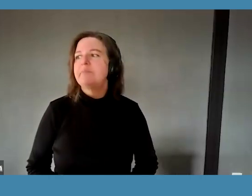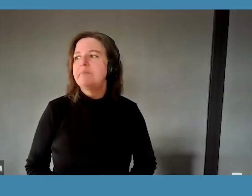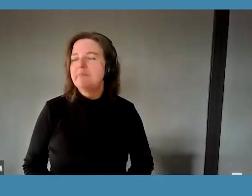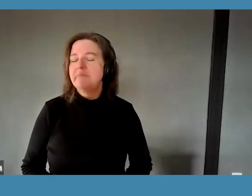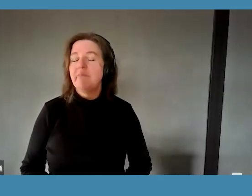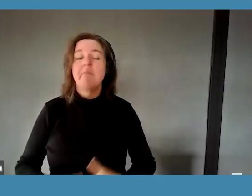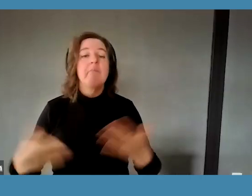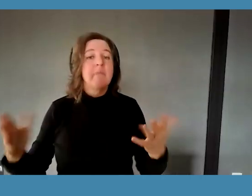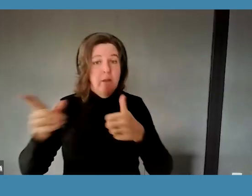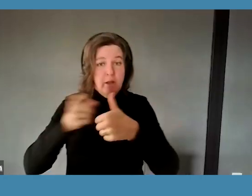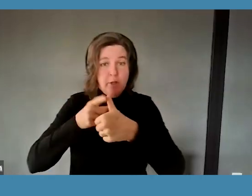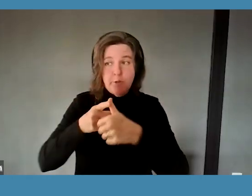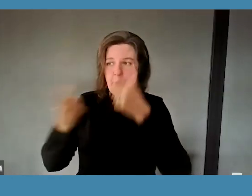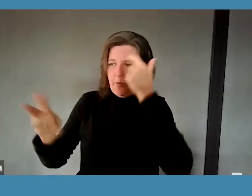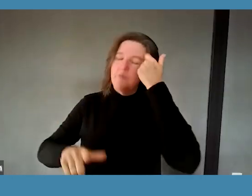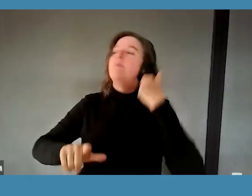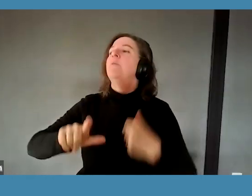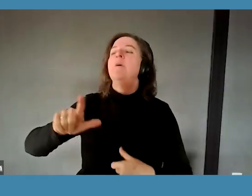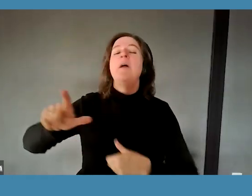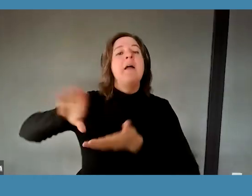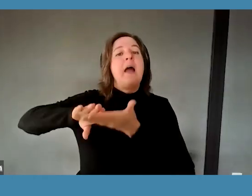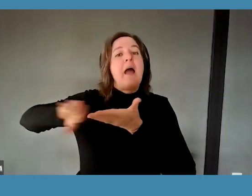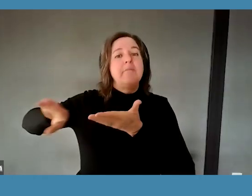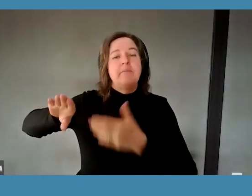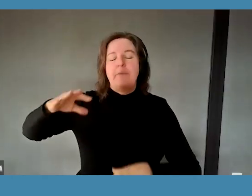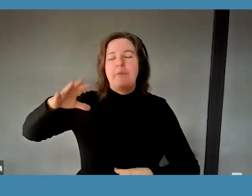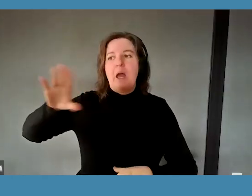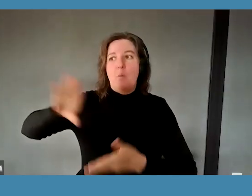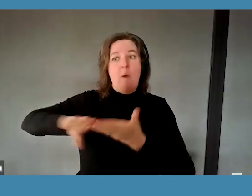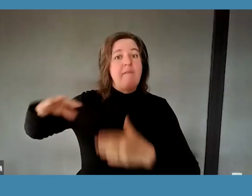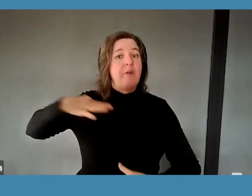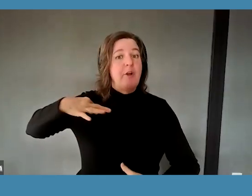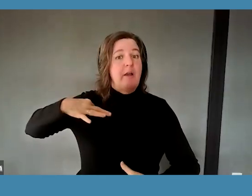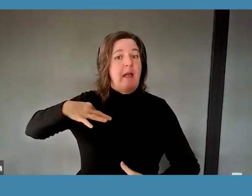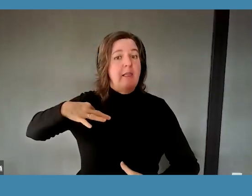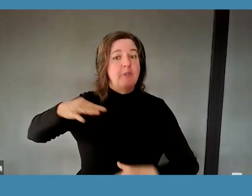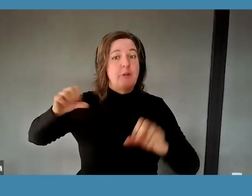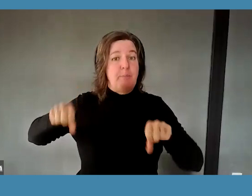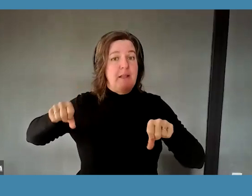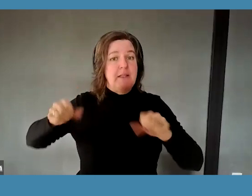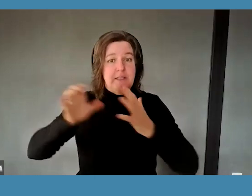So first, the eligibility criteria for the long-term care waiver.